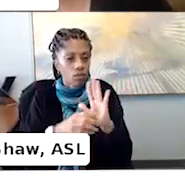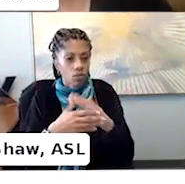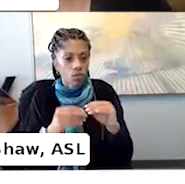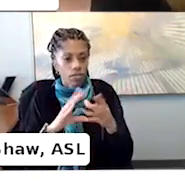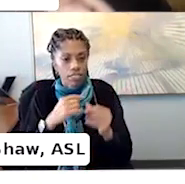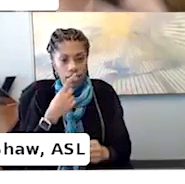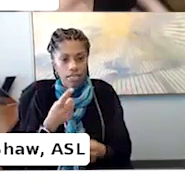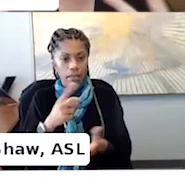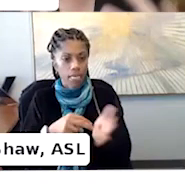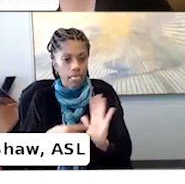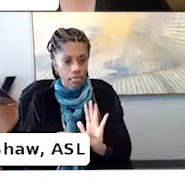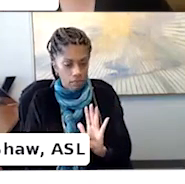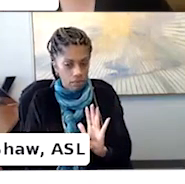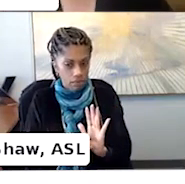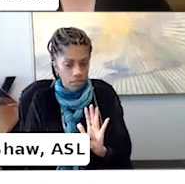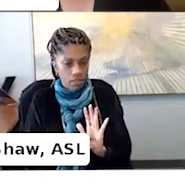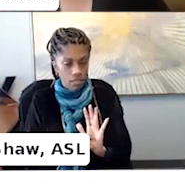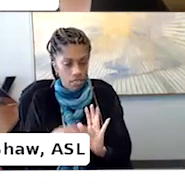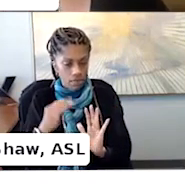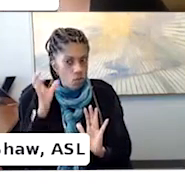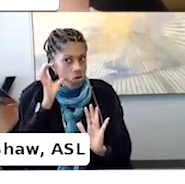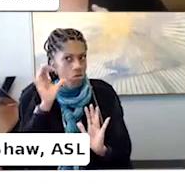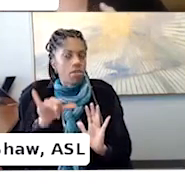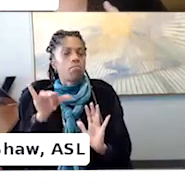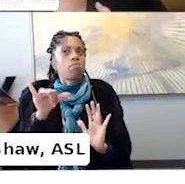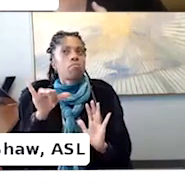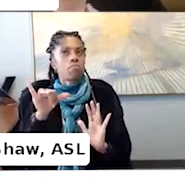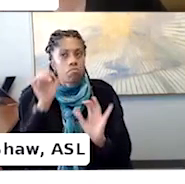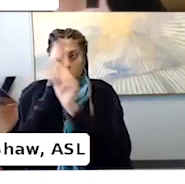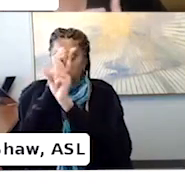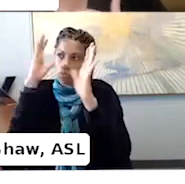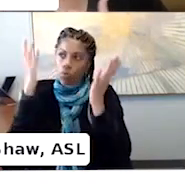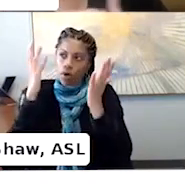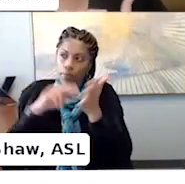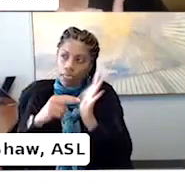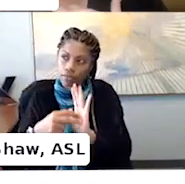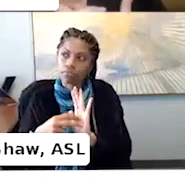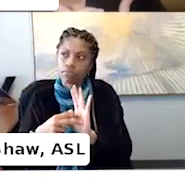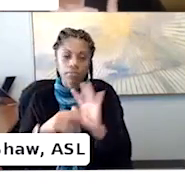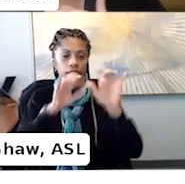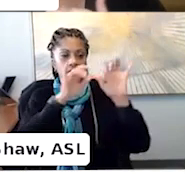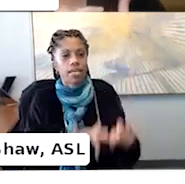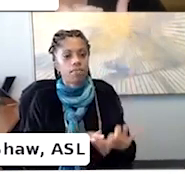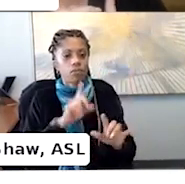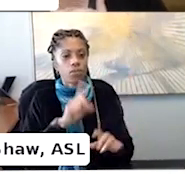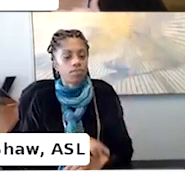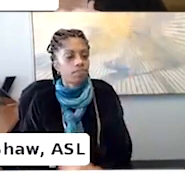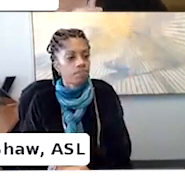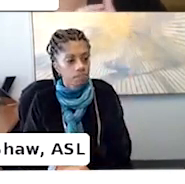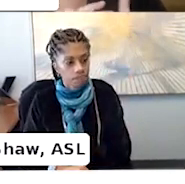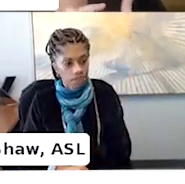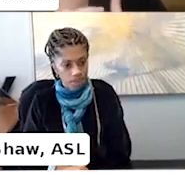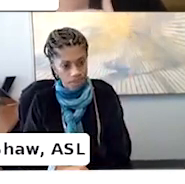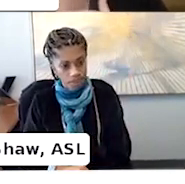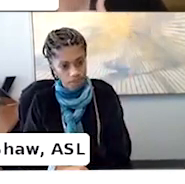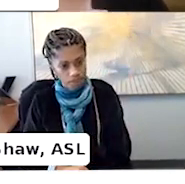And we'll give everyone a chance to just to share some of those ideas and watch those come through. I know this is